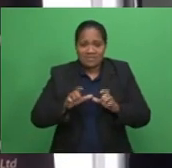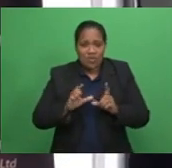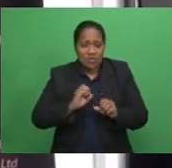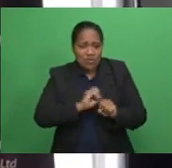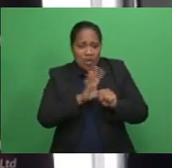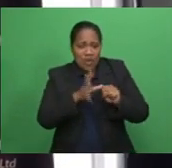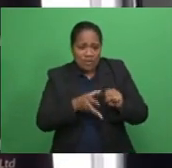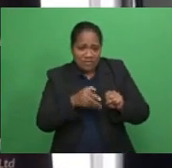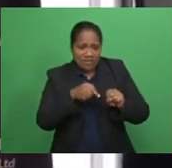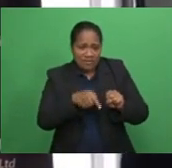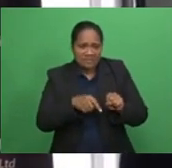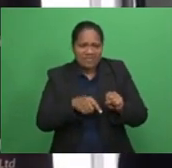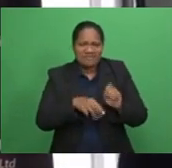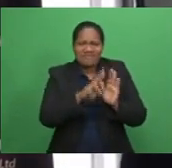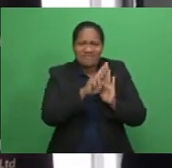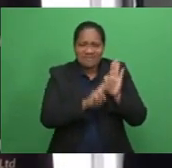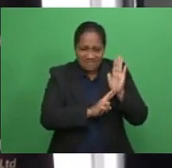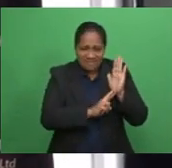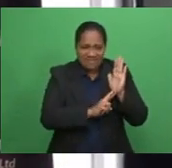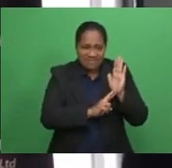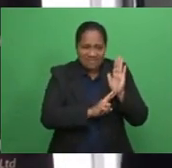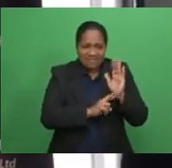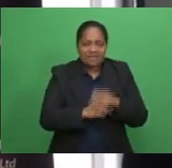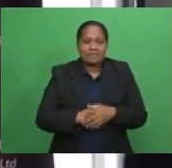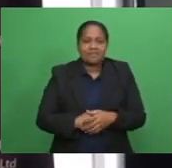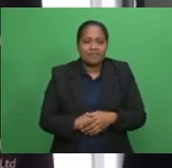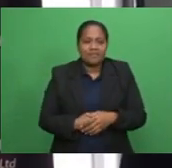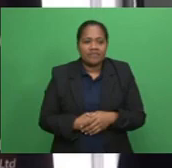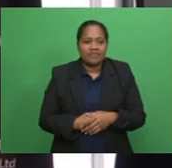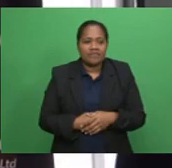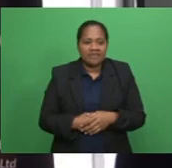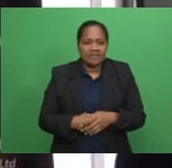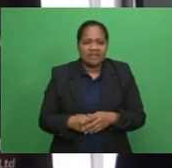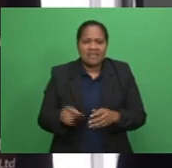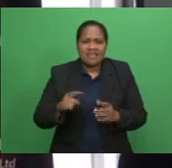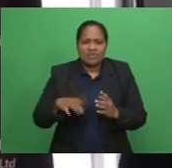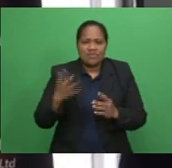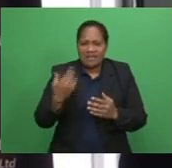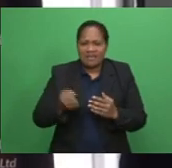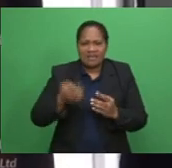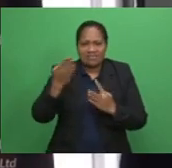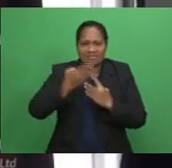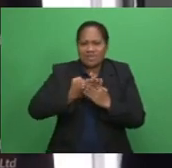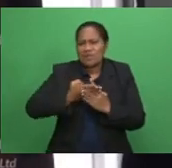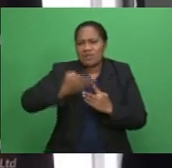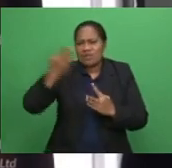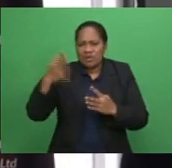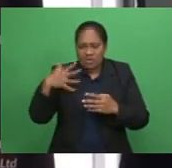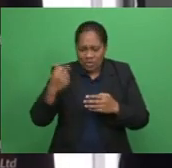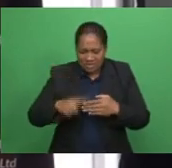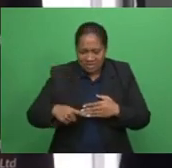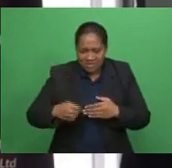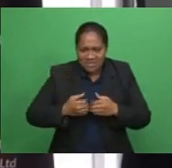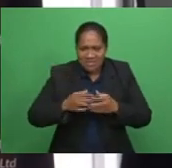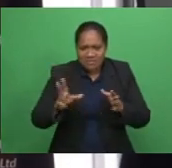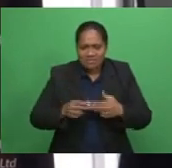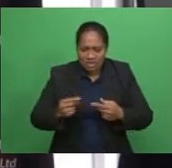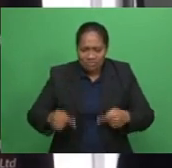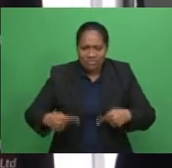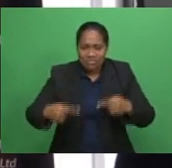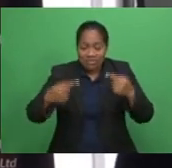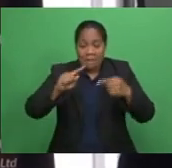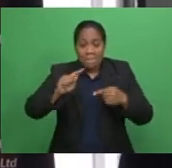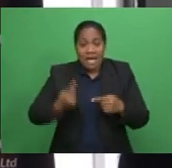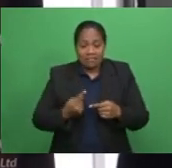COVID-19 restriction. We're not sure of border openings and competitions. But one thing we are happy about is